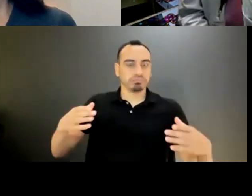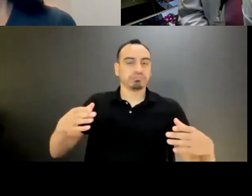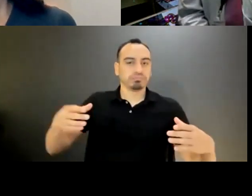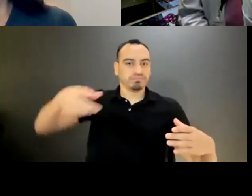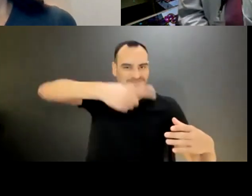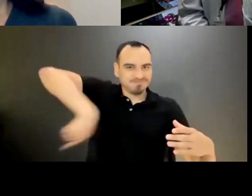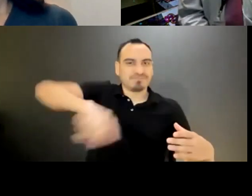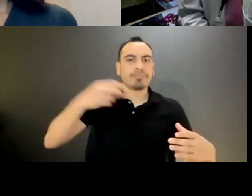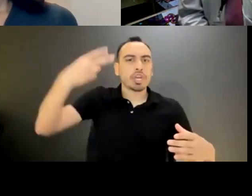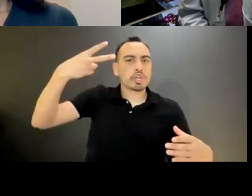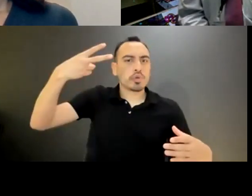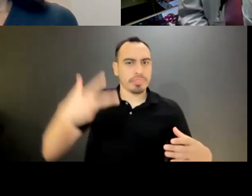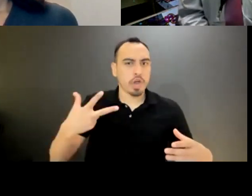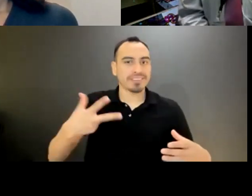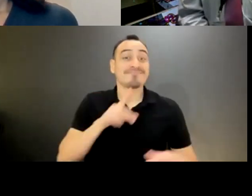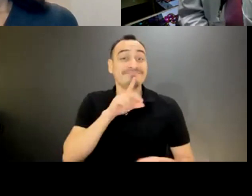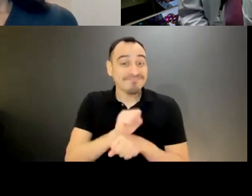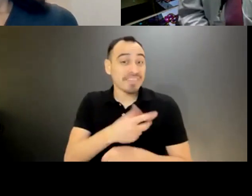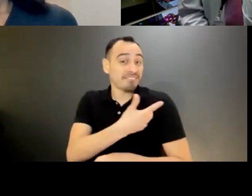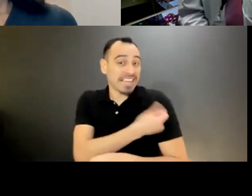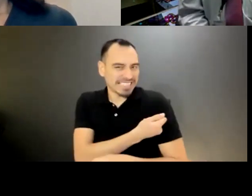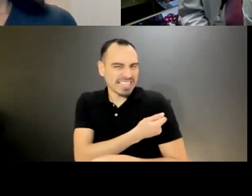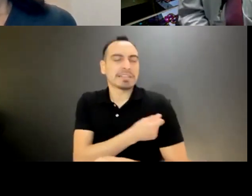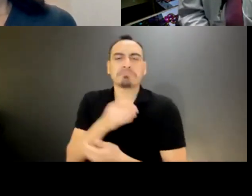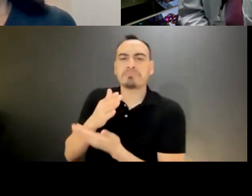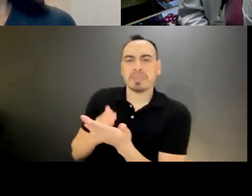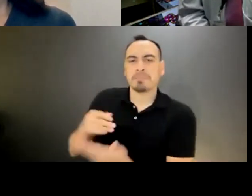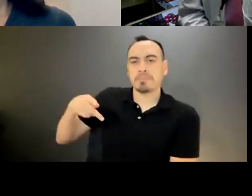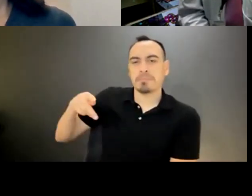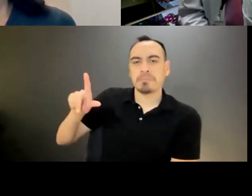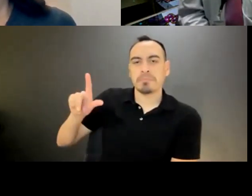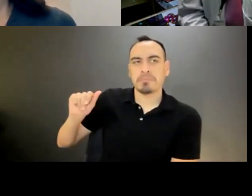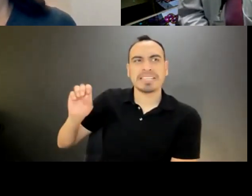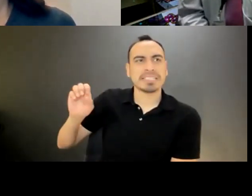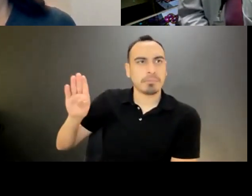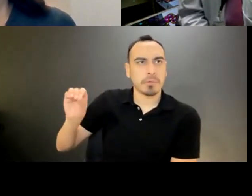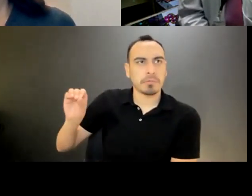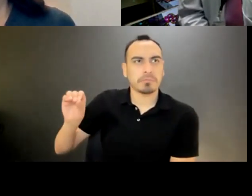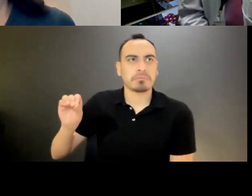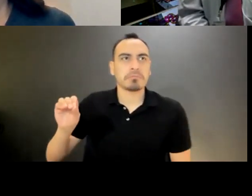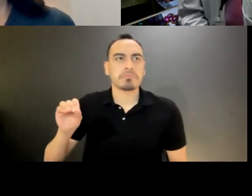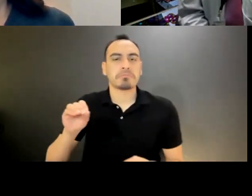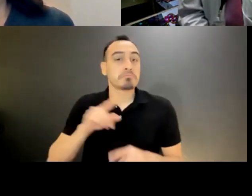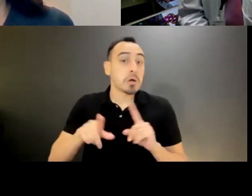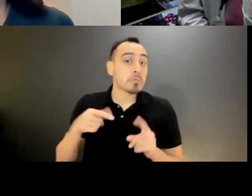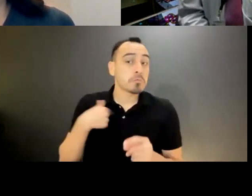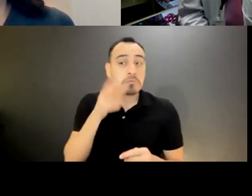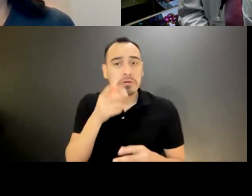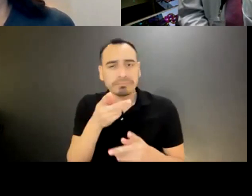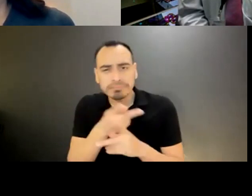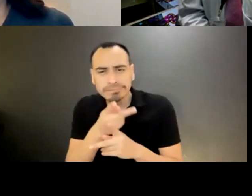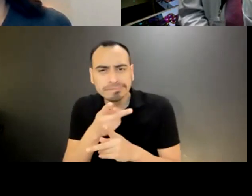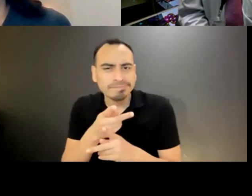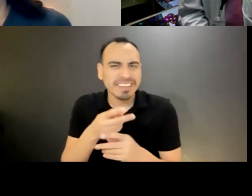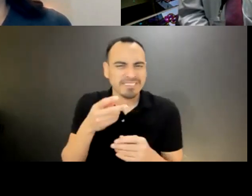I think there are discussions with the FDA as to how to roll vaccine out to the people who